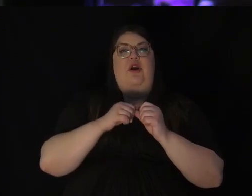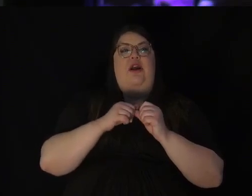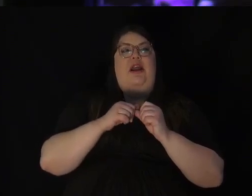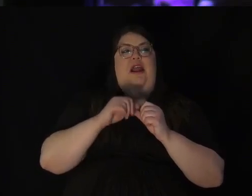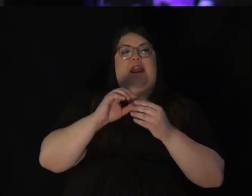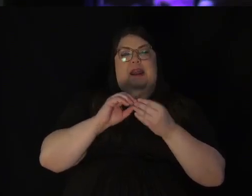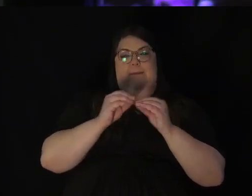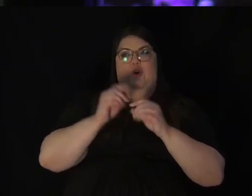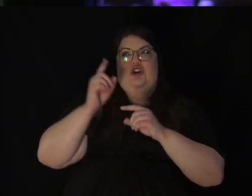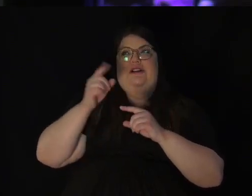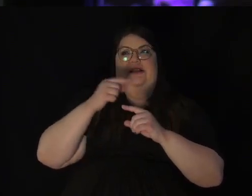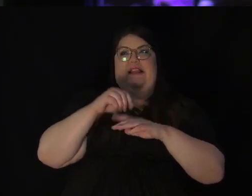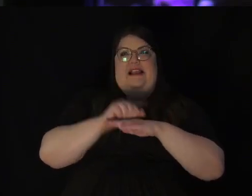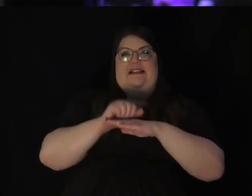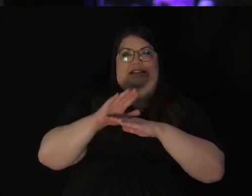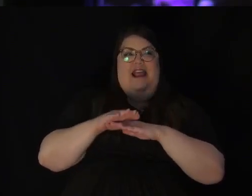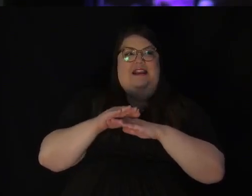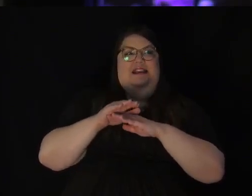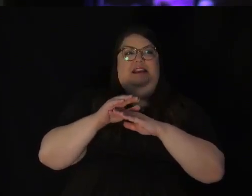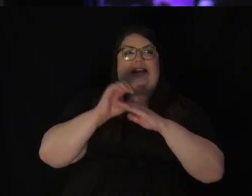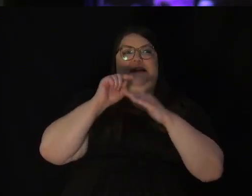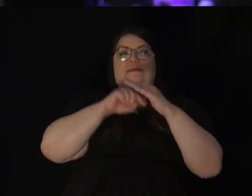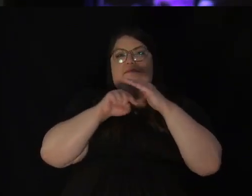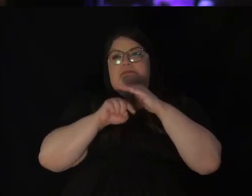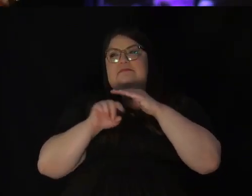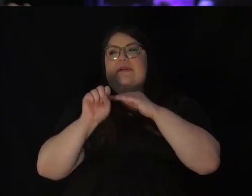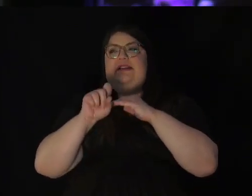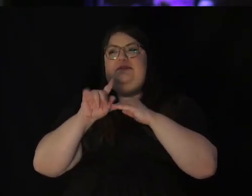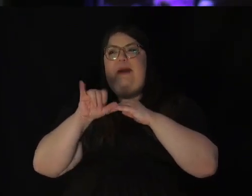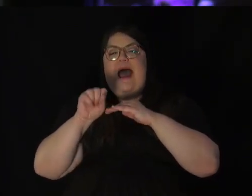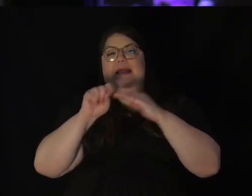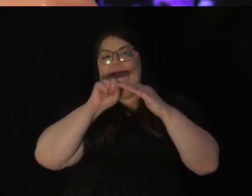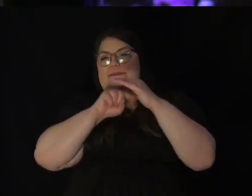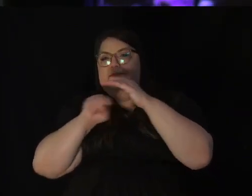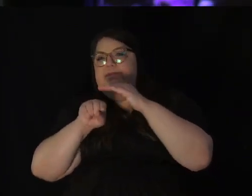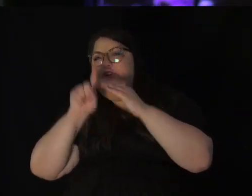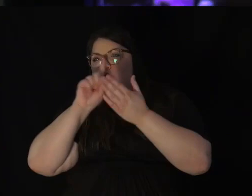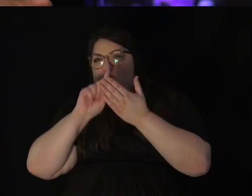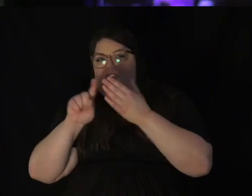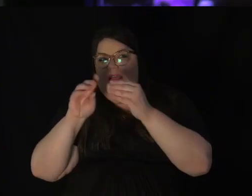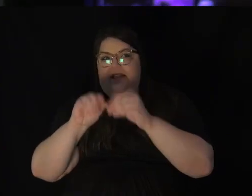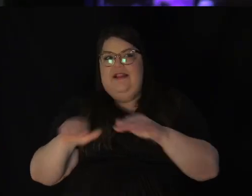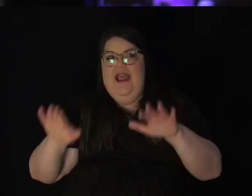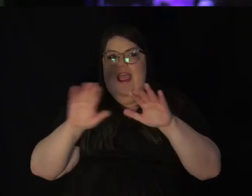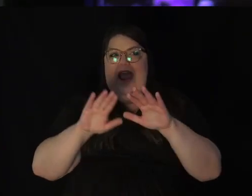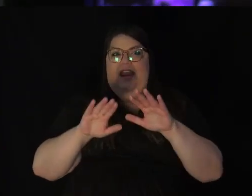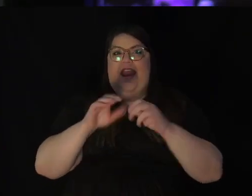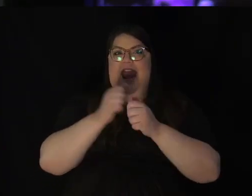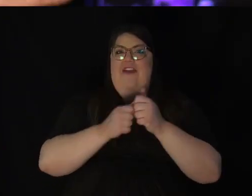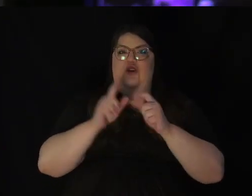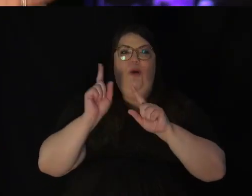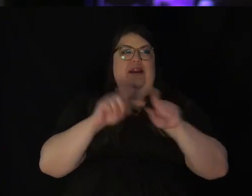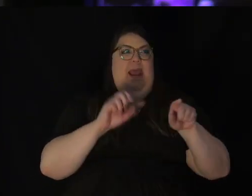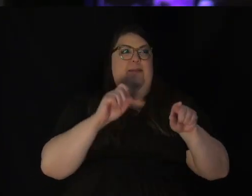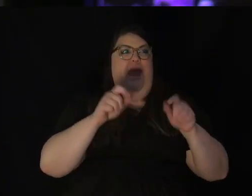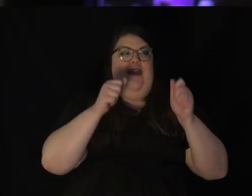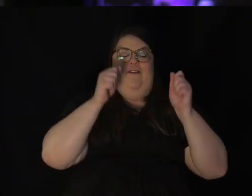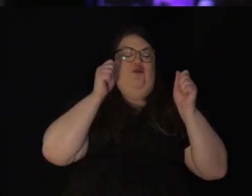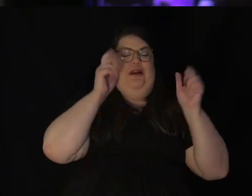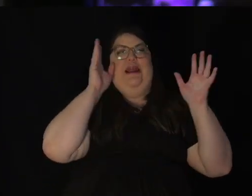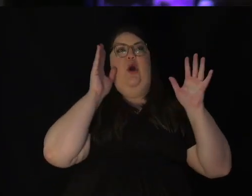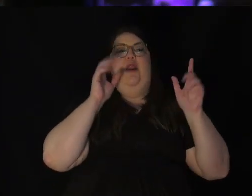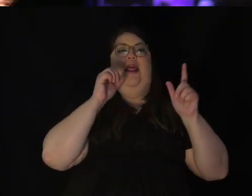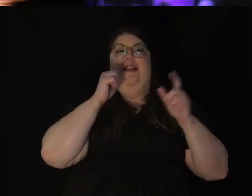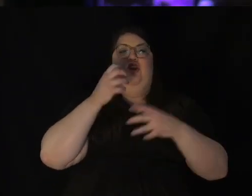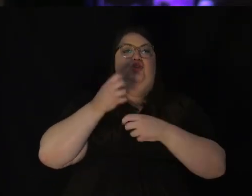sent spies out to go check the land, and they, besides Jacob and Caleb, everybody came back freaked out, and they didn't trust God,